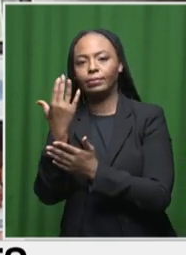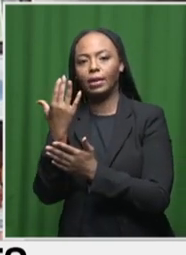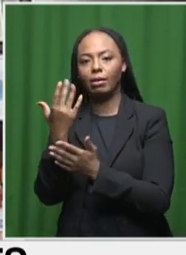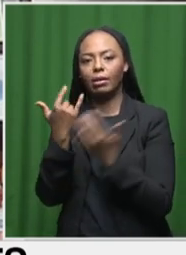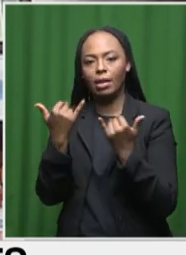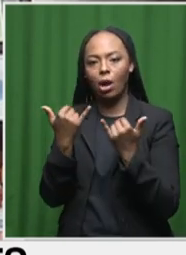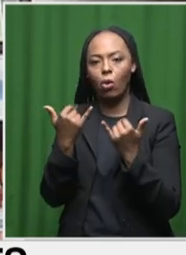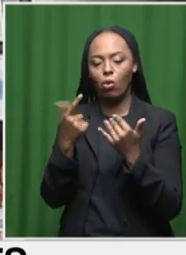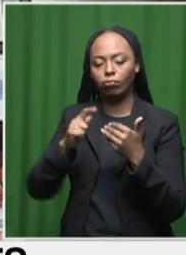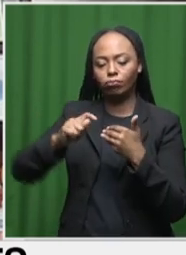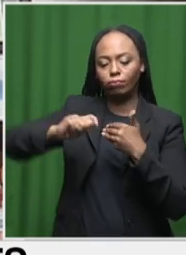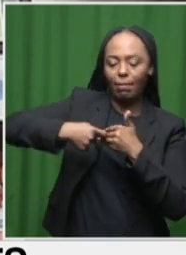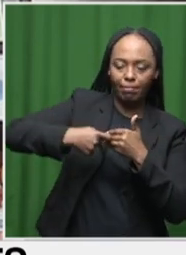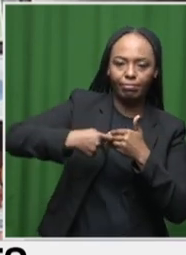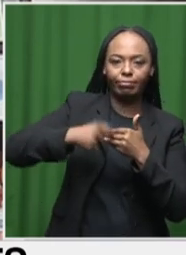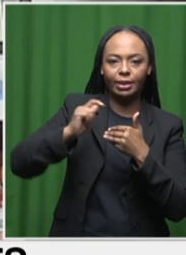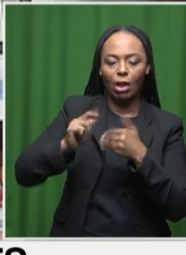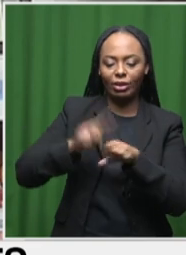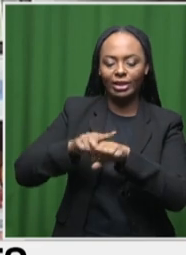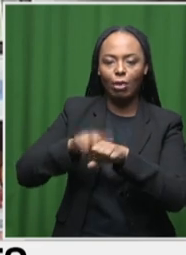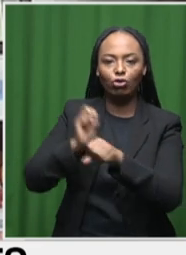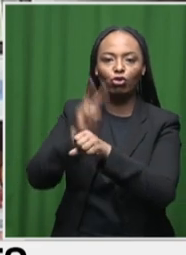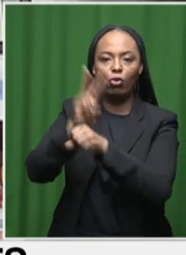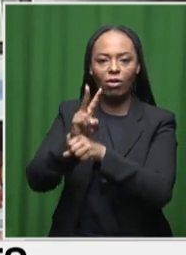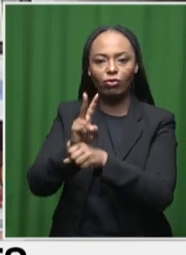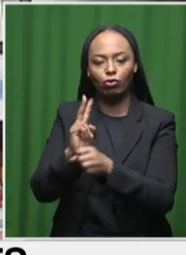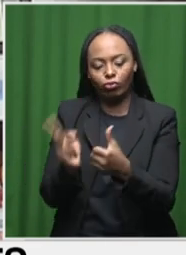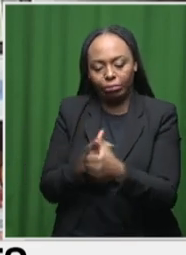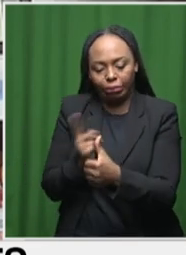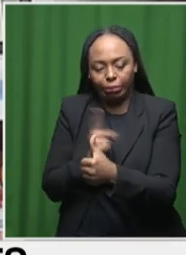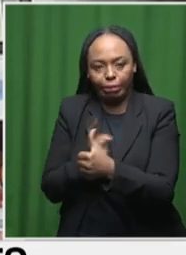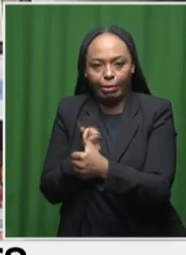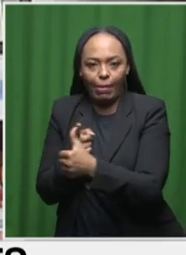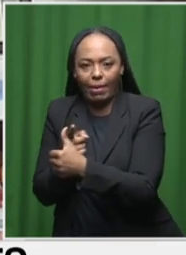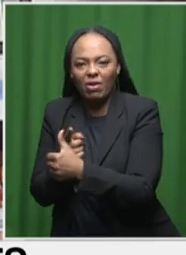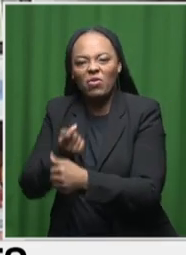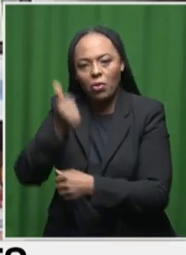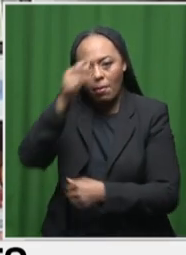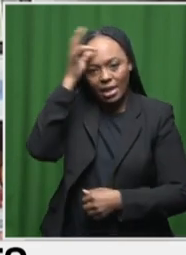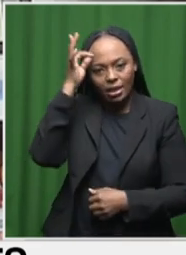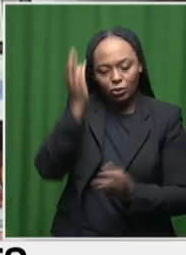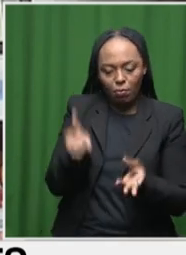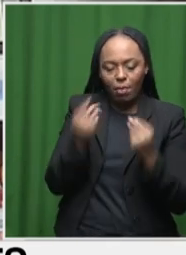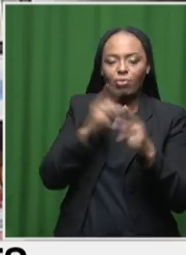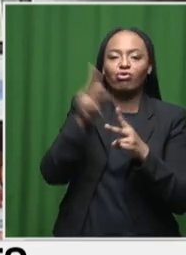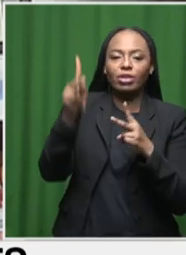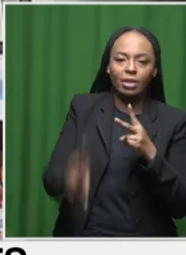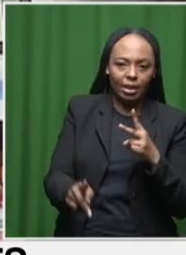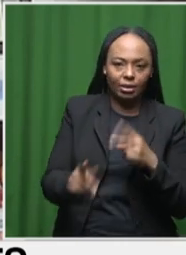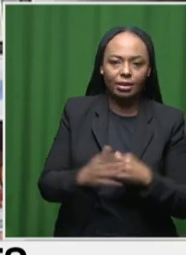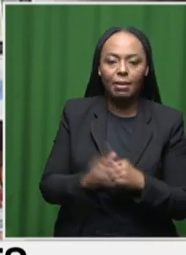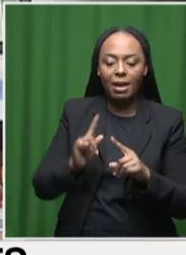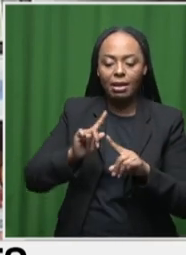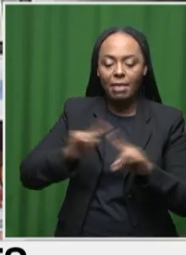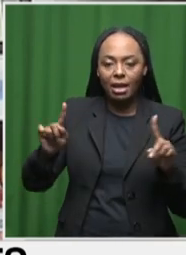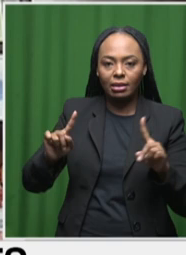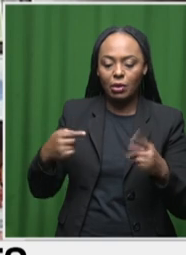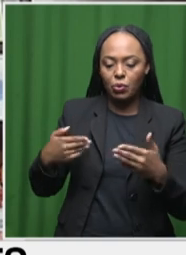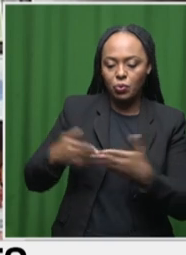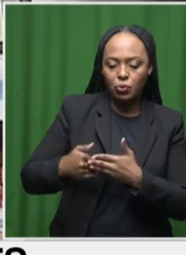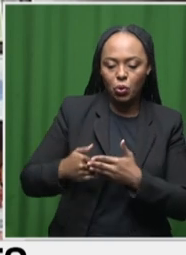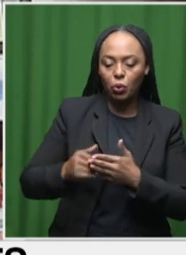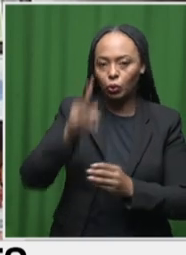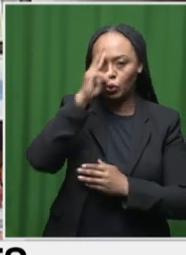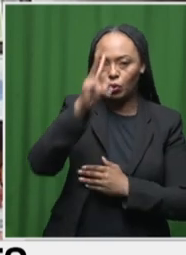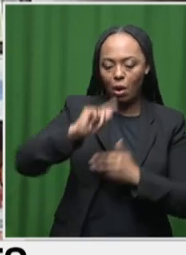around about 12 o'clock. It'll really only take a few minutes to get those results, but the lockup will remain until 2 o'clock, and then